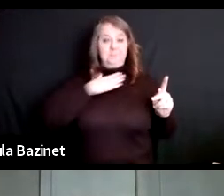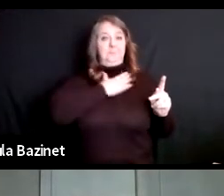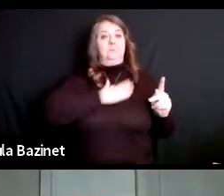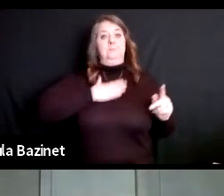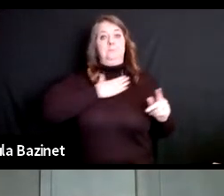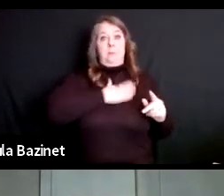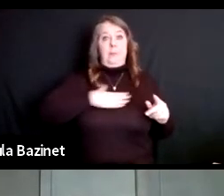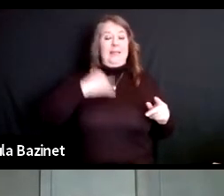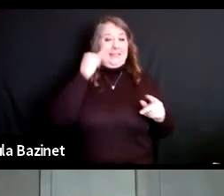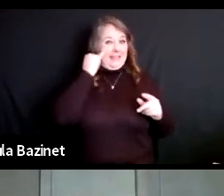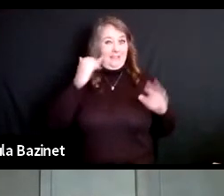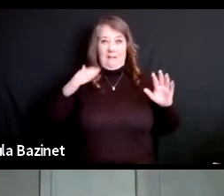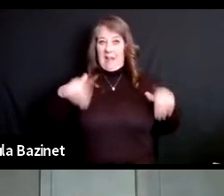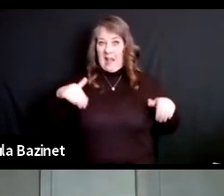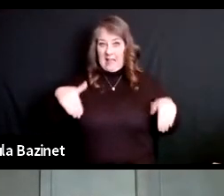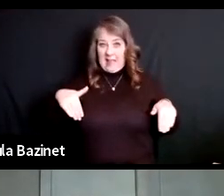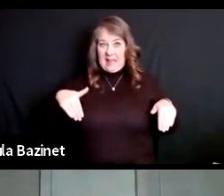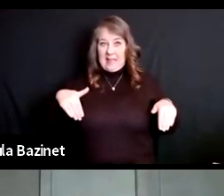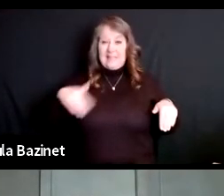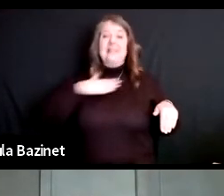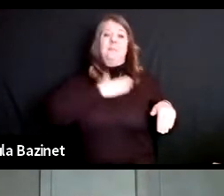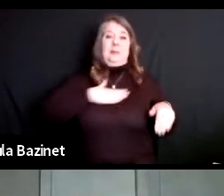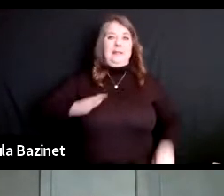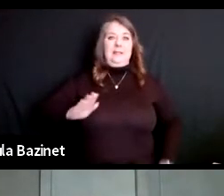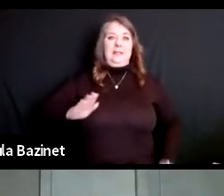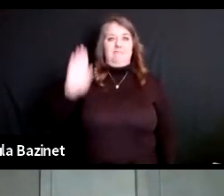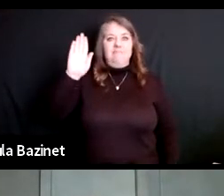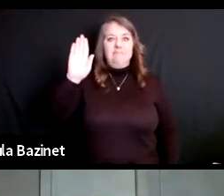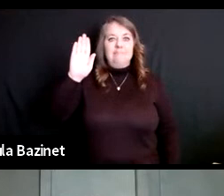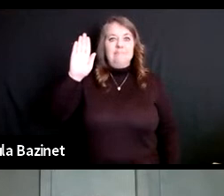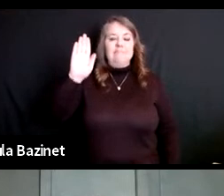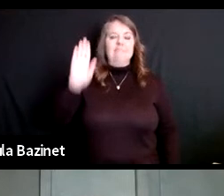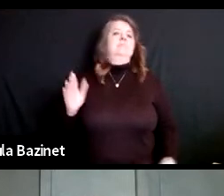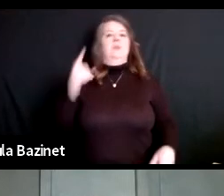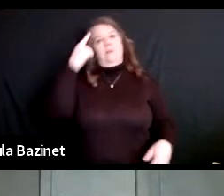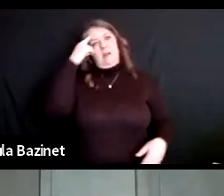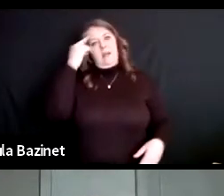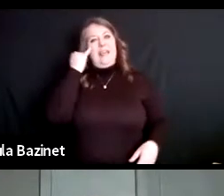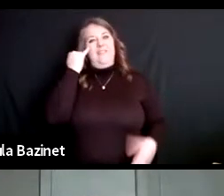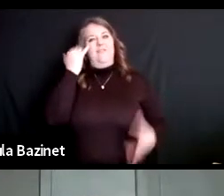if you haven't already, raise your hand